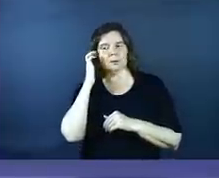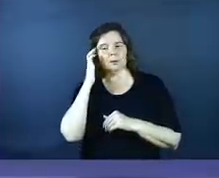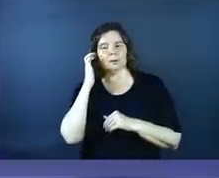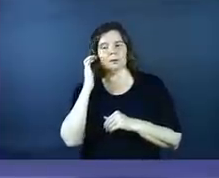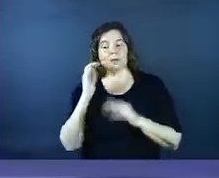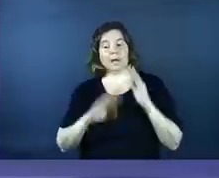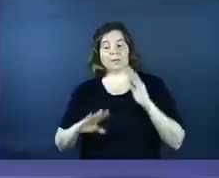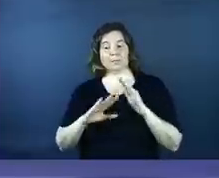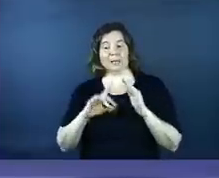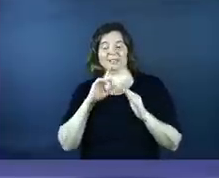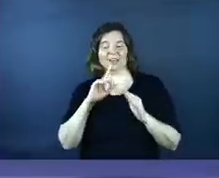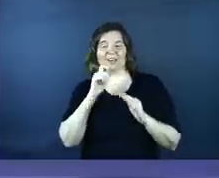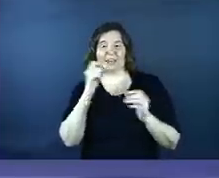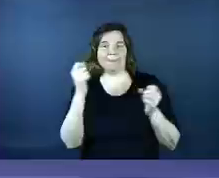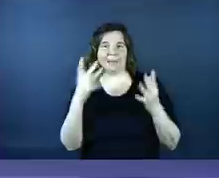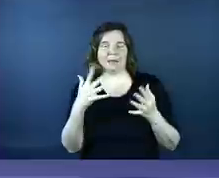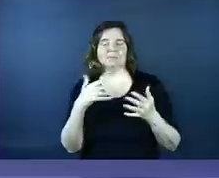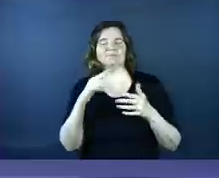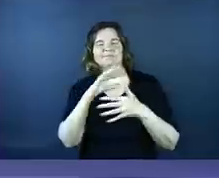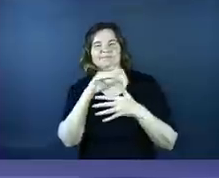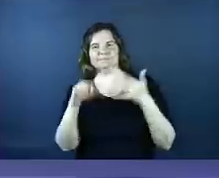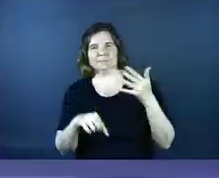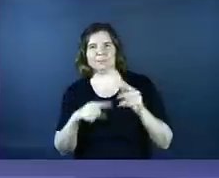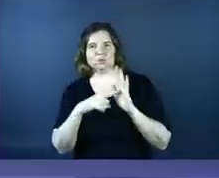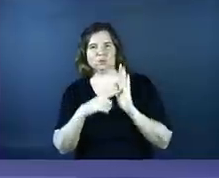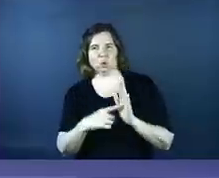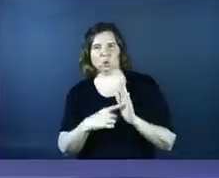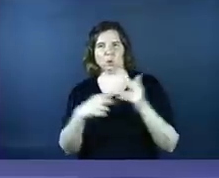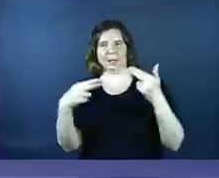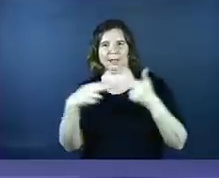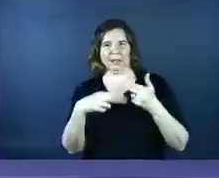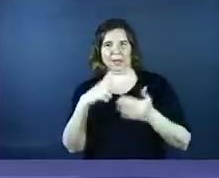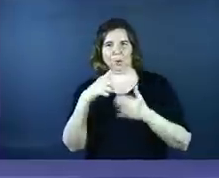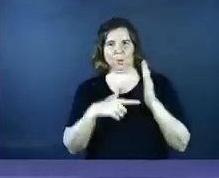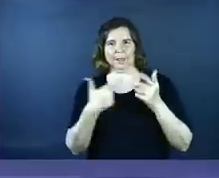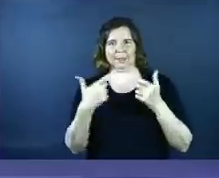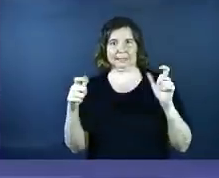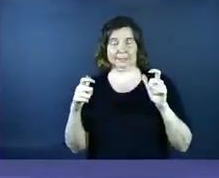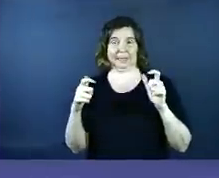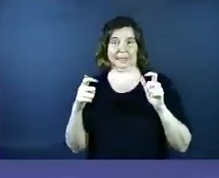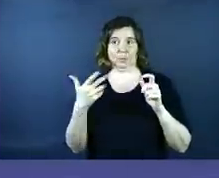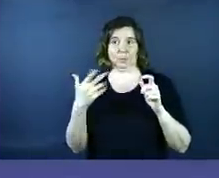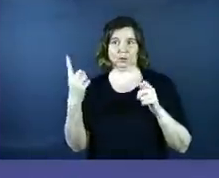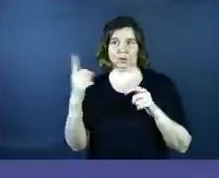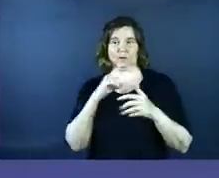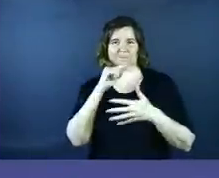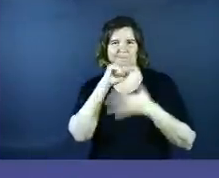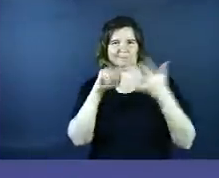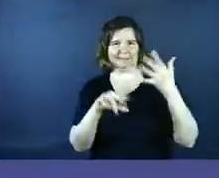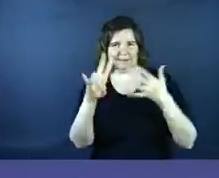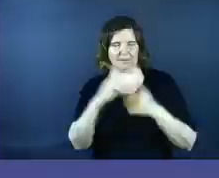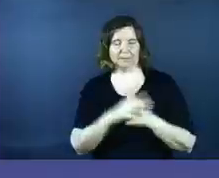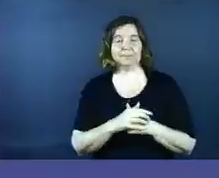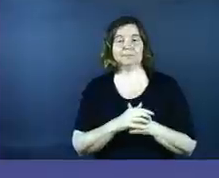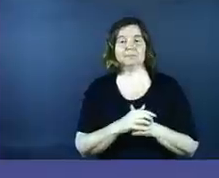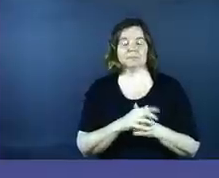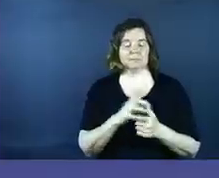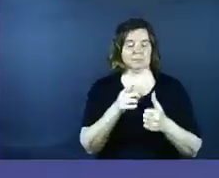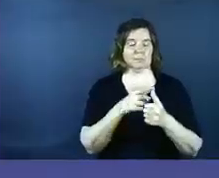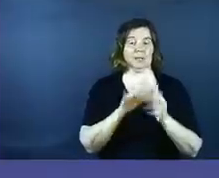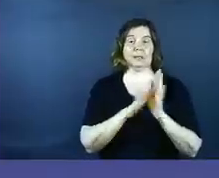And the basics, there's not many. Let me just show you a slide of what these majors are. The Bible is God's